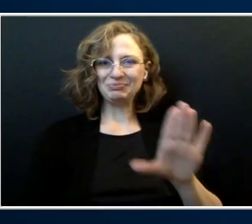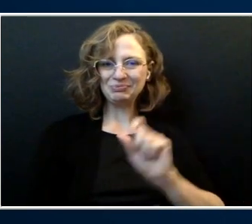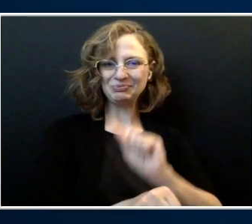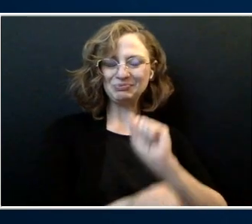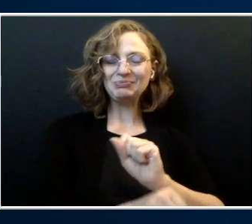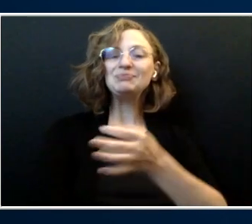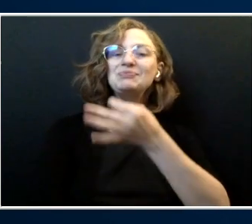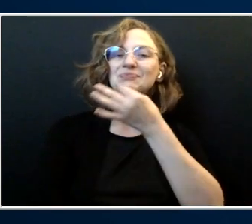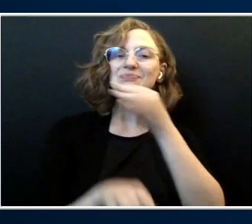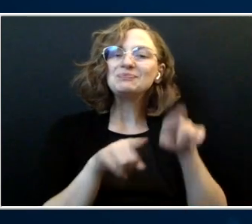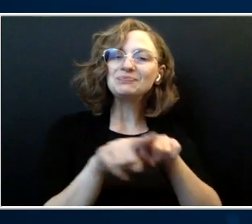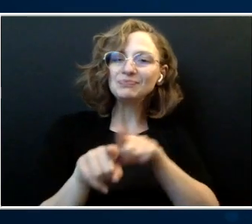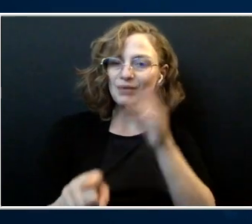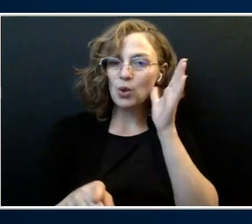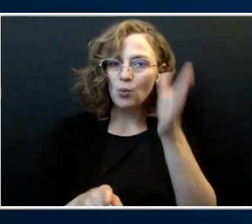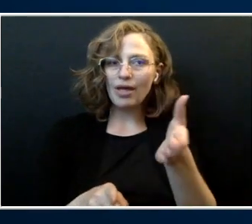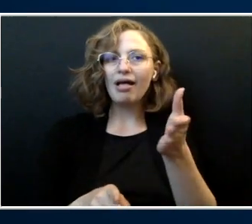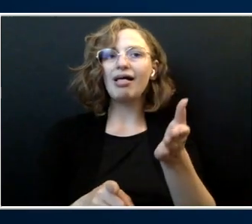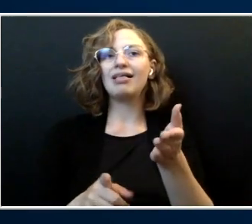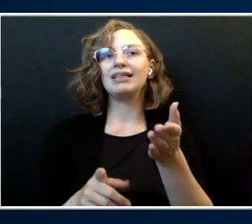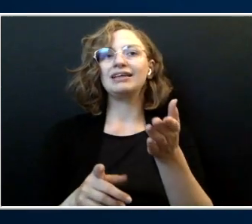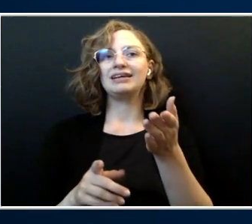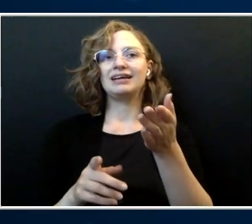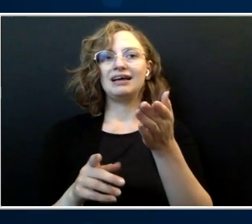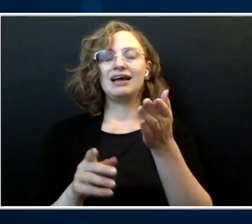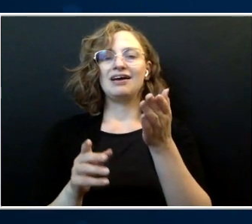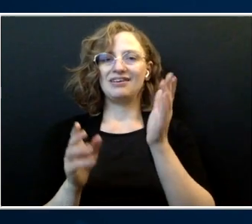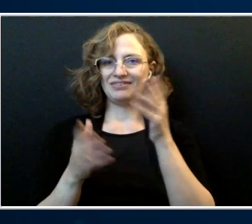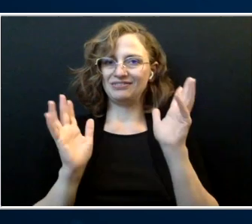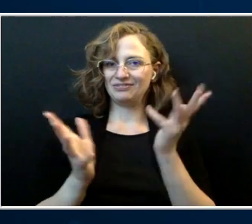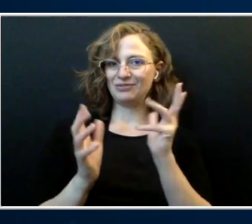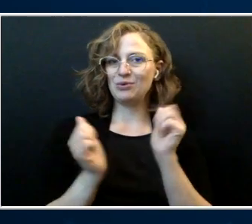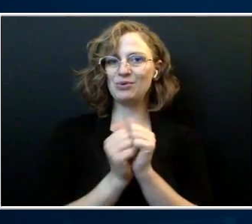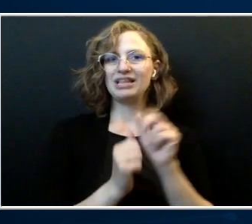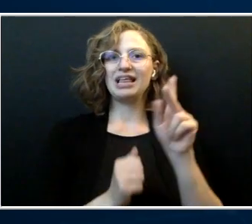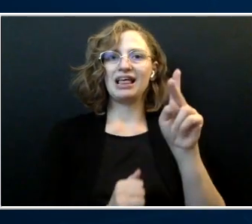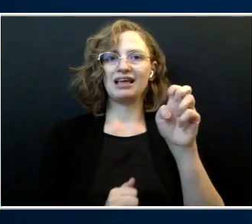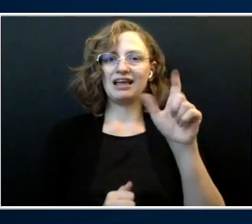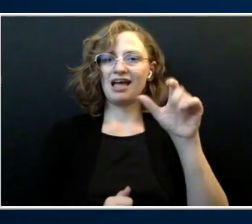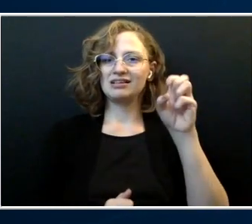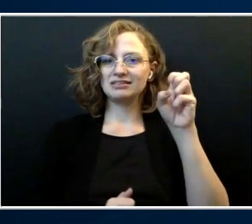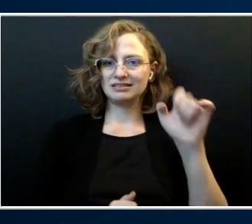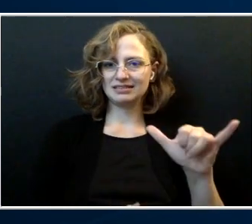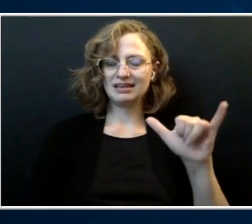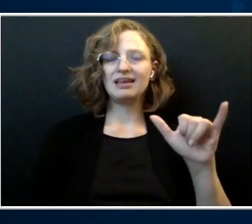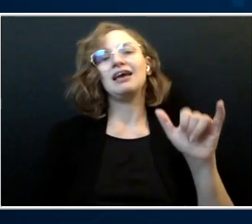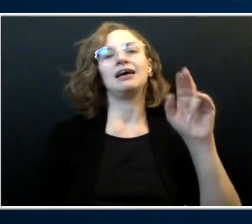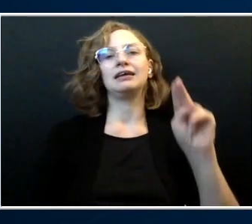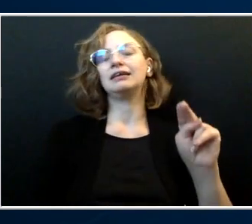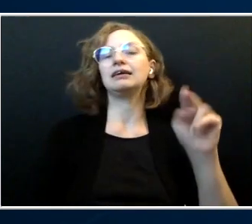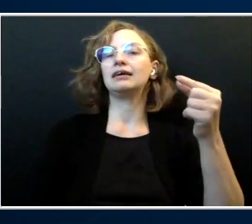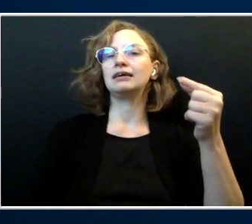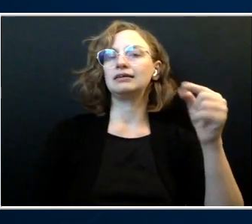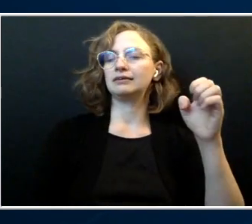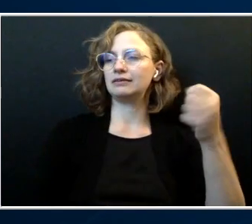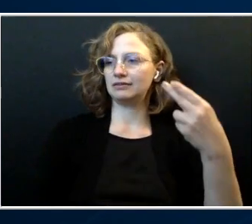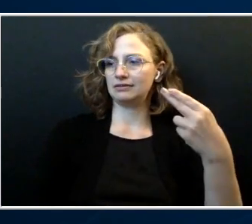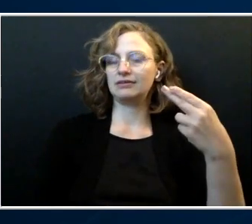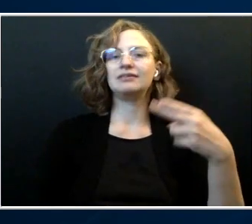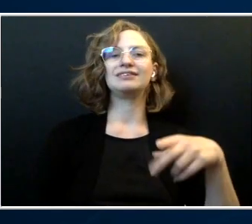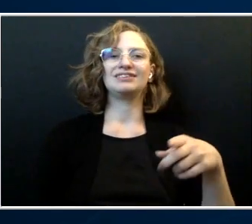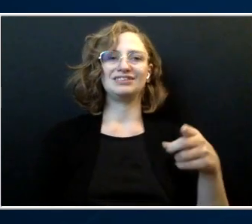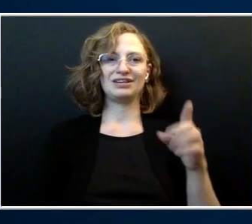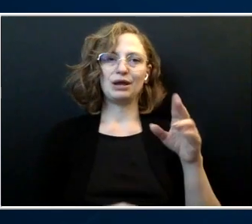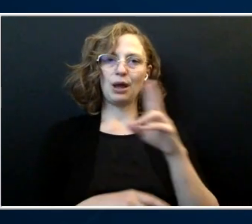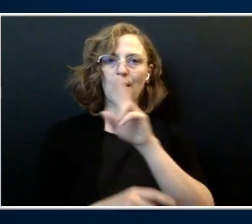with Kelsey Engett, a personal trainer and corrective exercise supervisor. Okay, I need a lot of that kind of